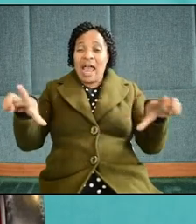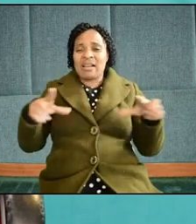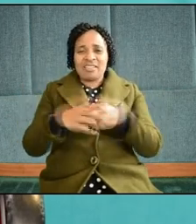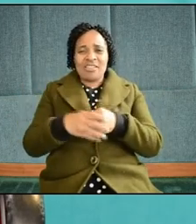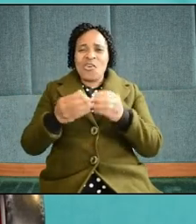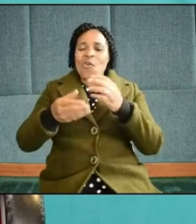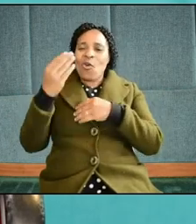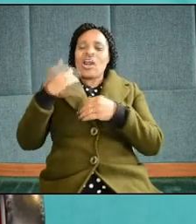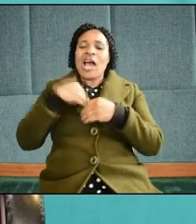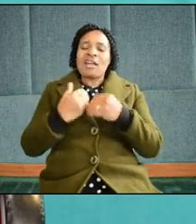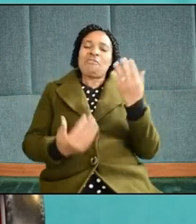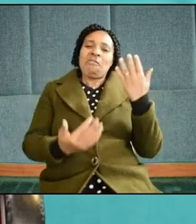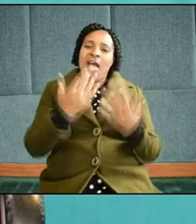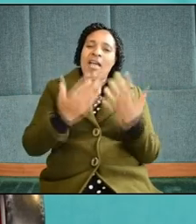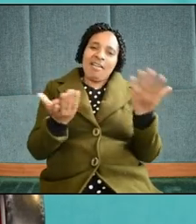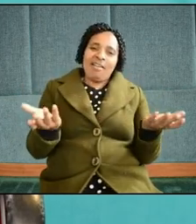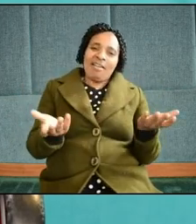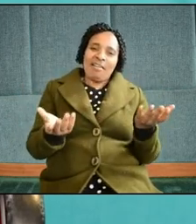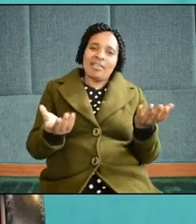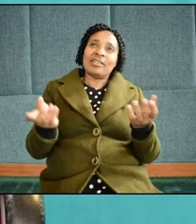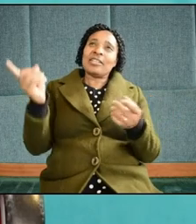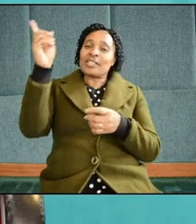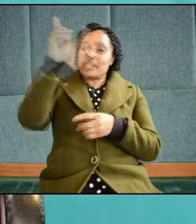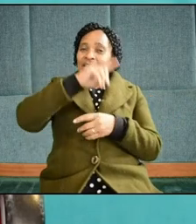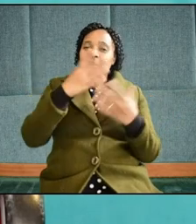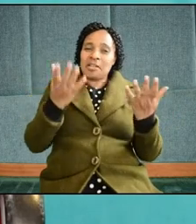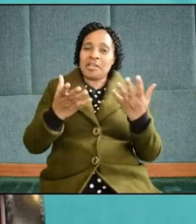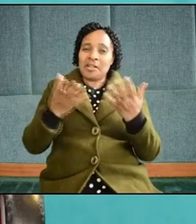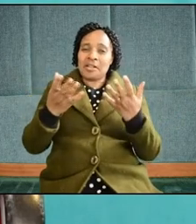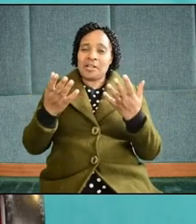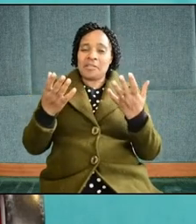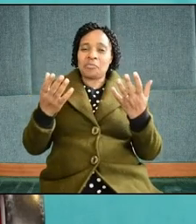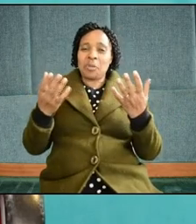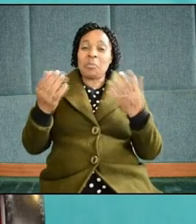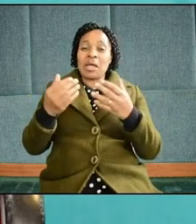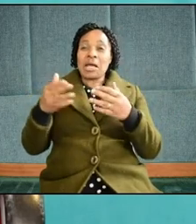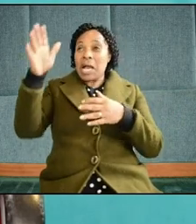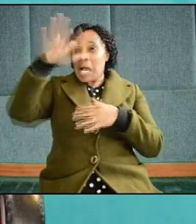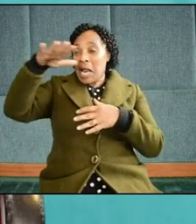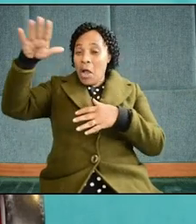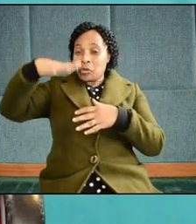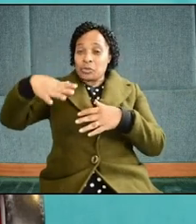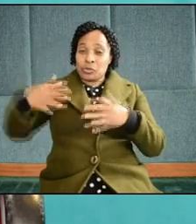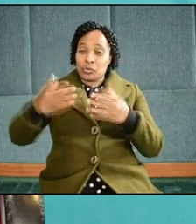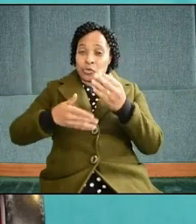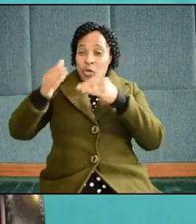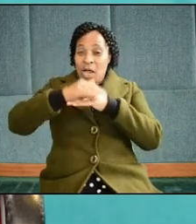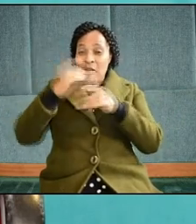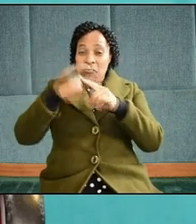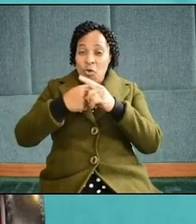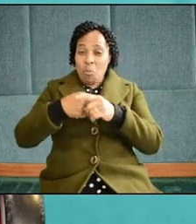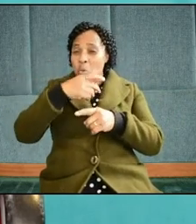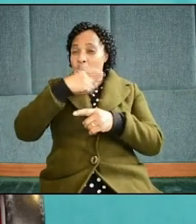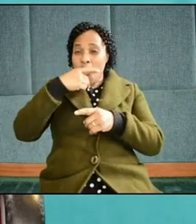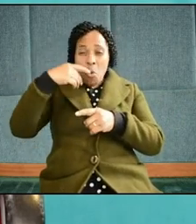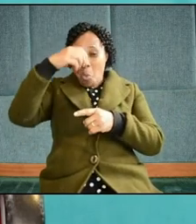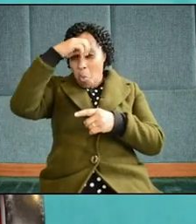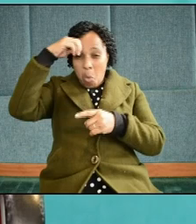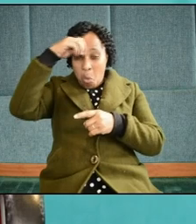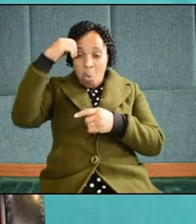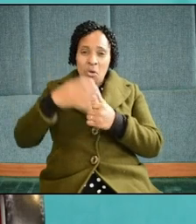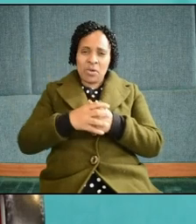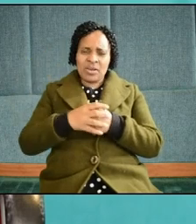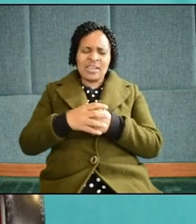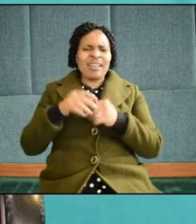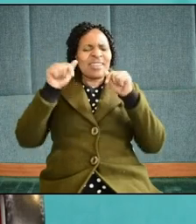had, you know, the fire. During the day, he would have the cloud to shelter them from all this heat. And it's just a mystery, and it's amazing